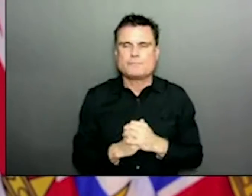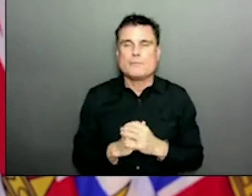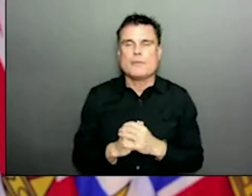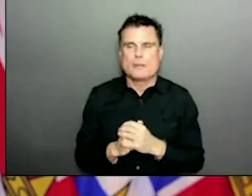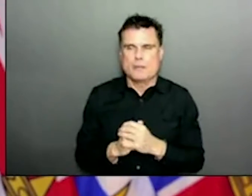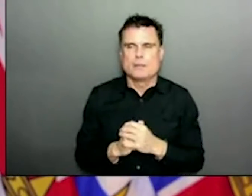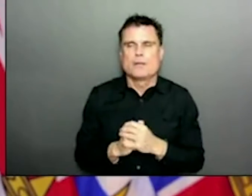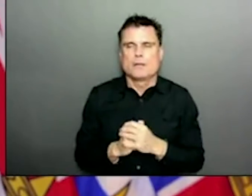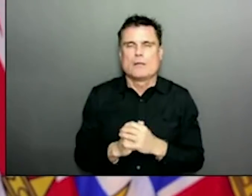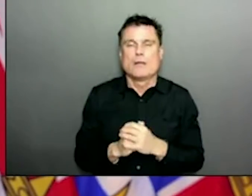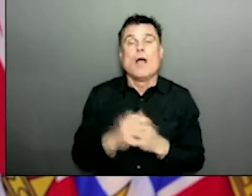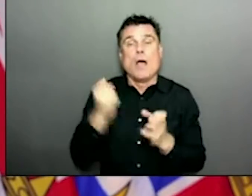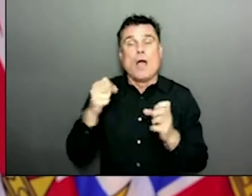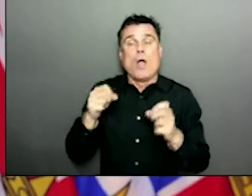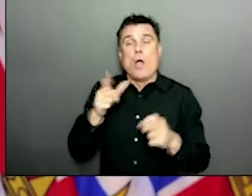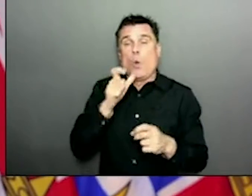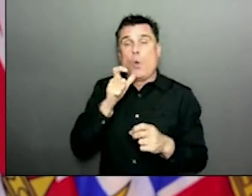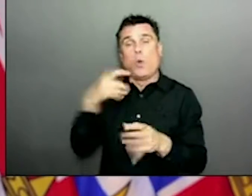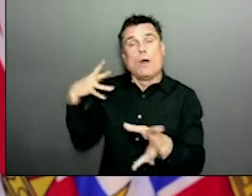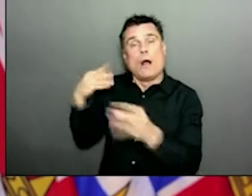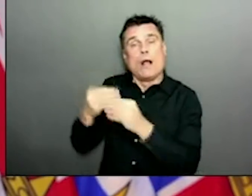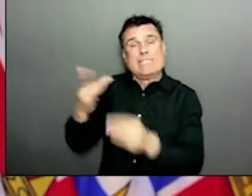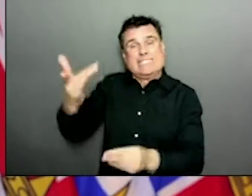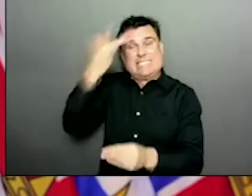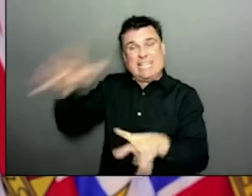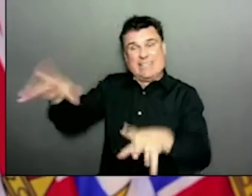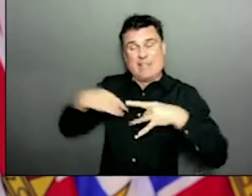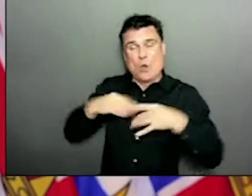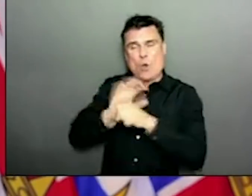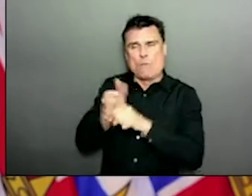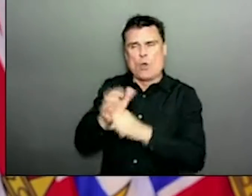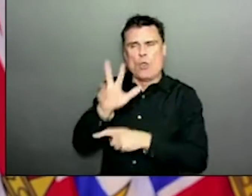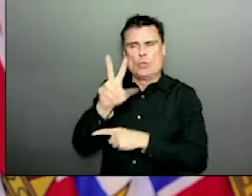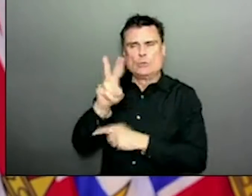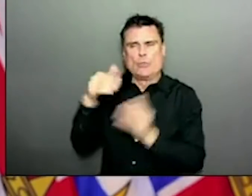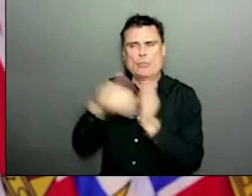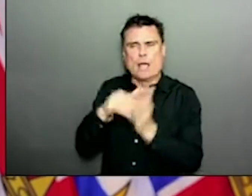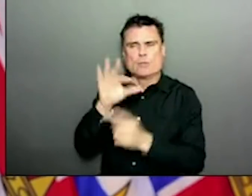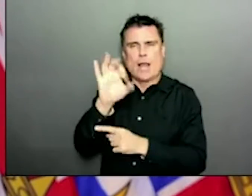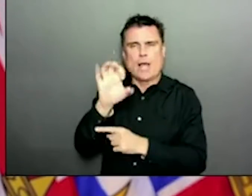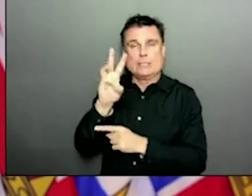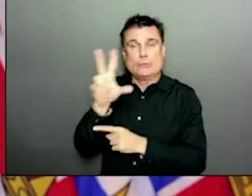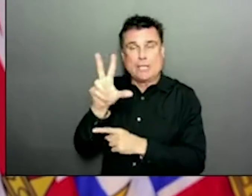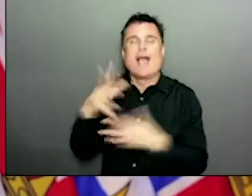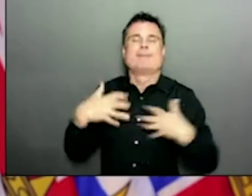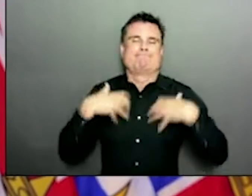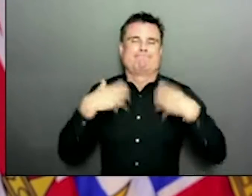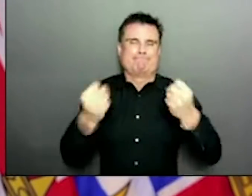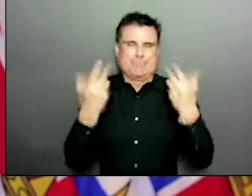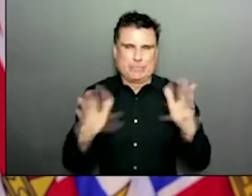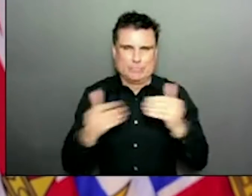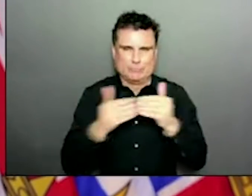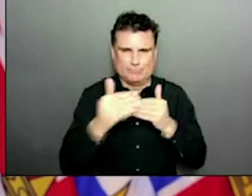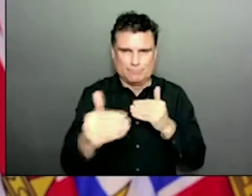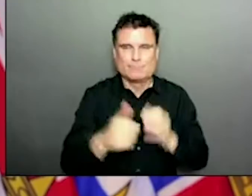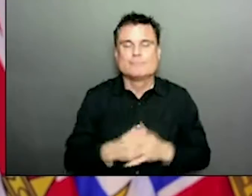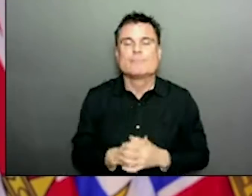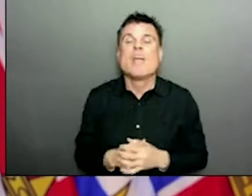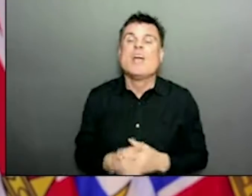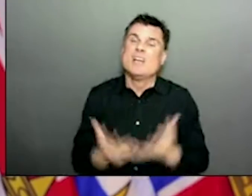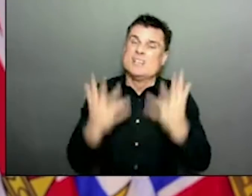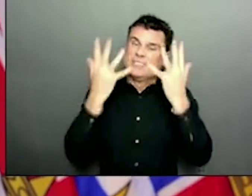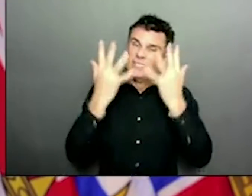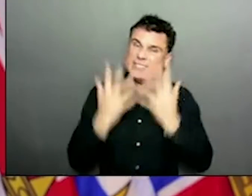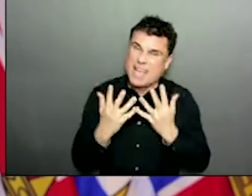32,963 who are recovered. Sadly, again today, we've had 21 new deaths from